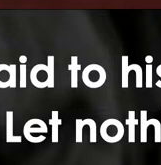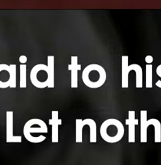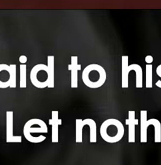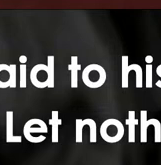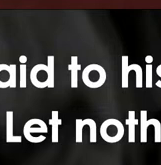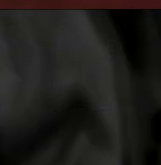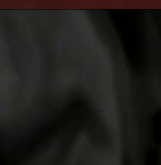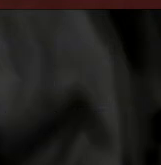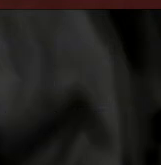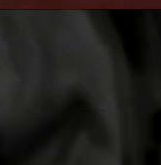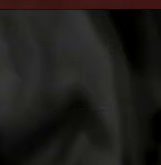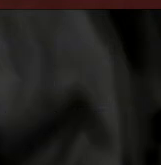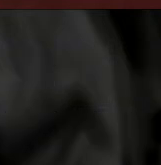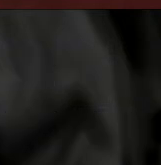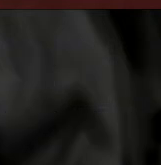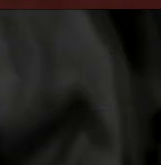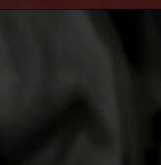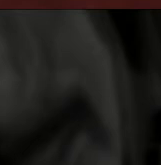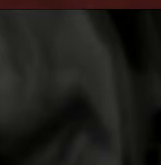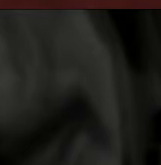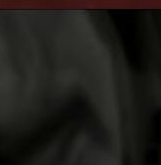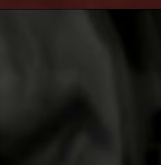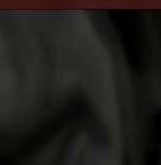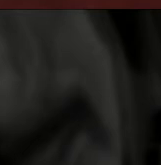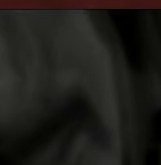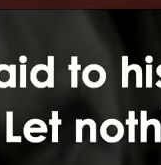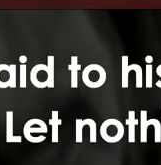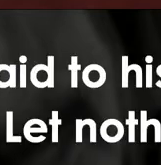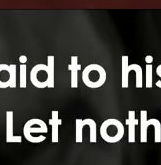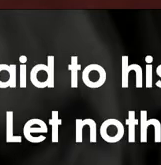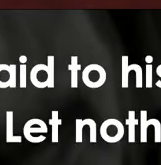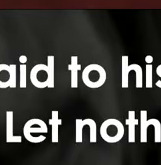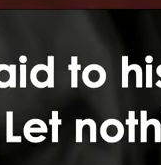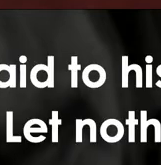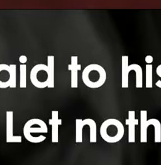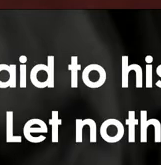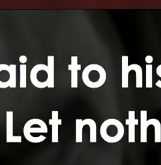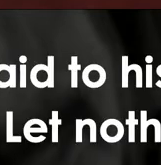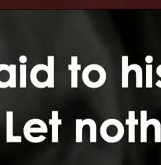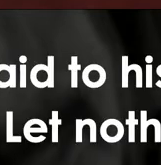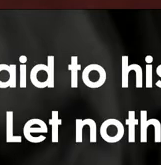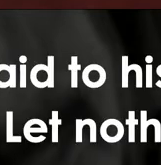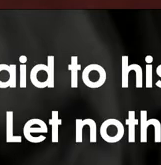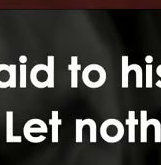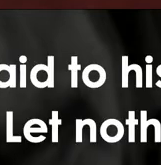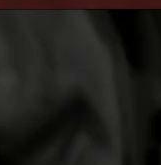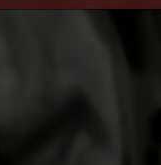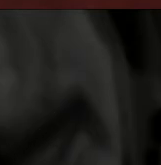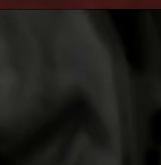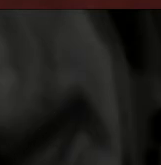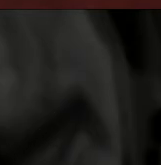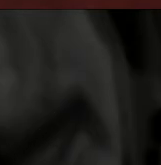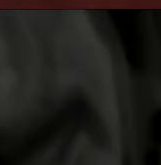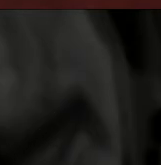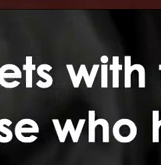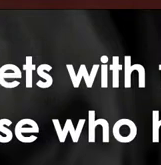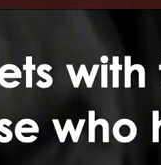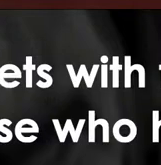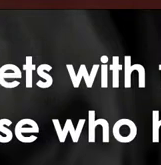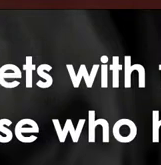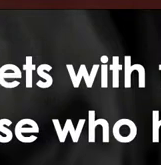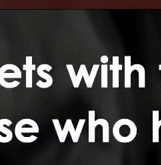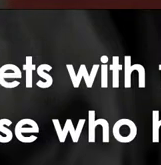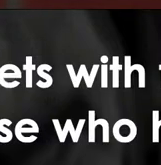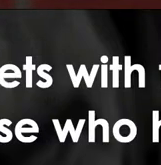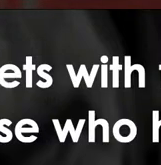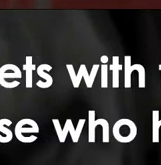over. And that is stewardship, by the way. The pieces that are left over, so waste should not be part of our portion. Let nothing